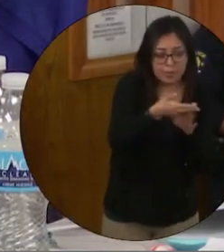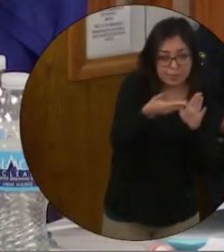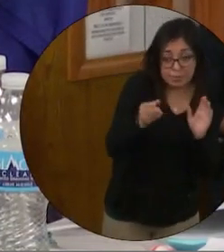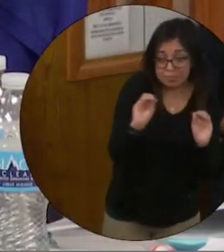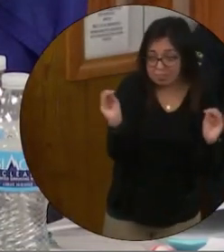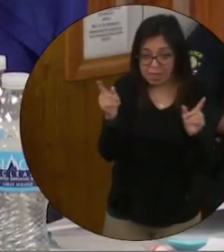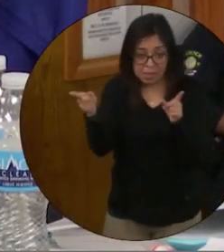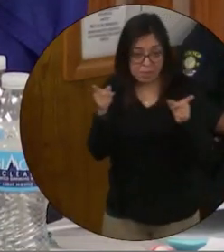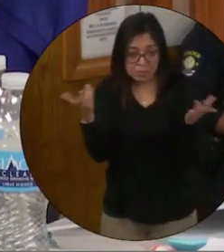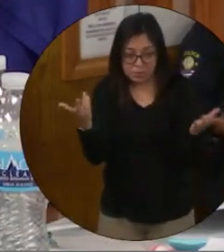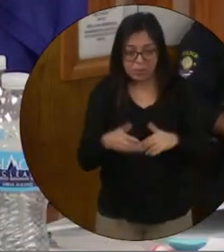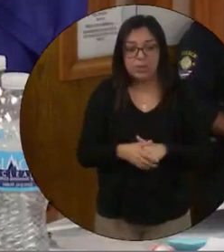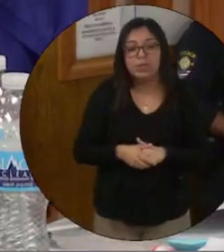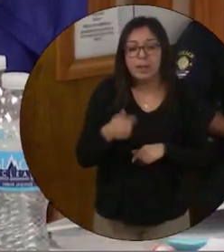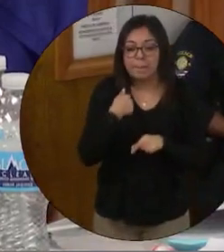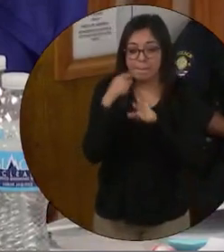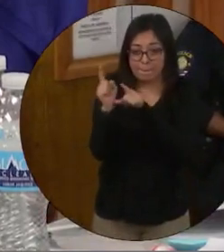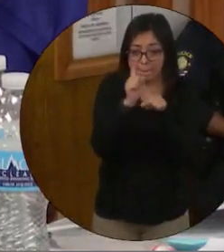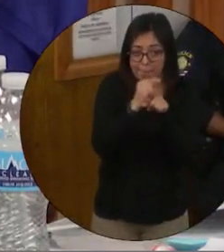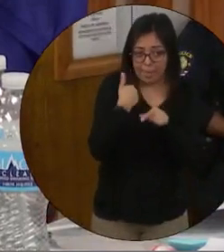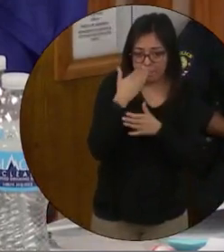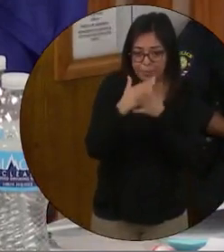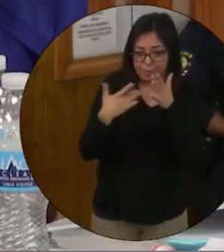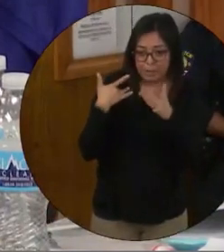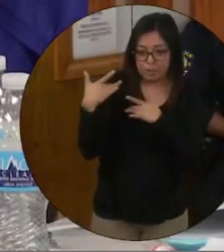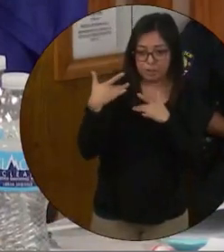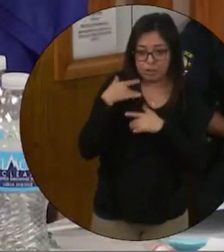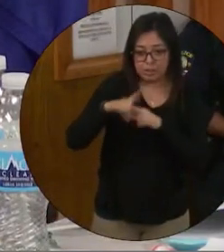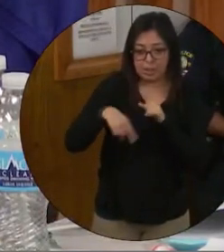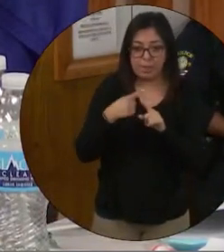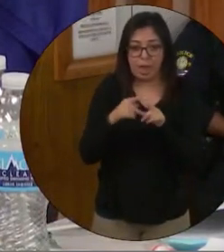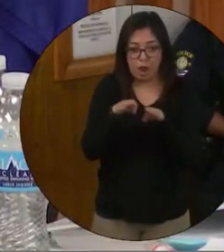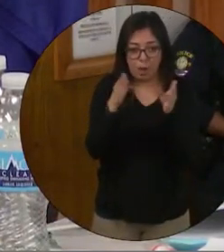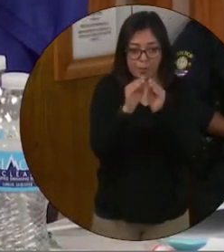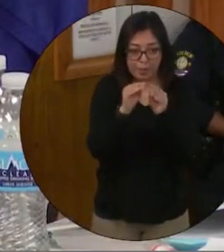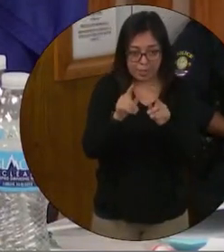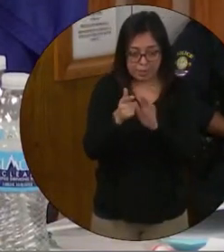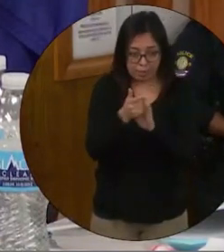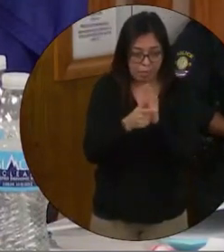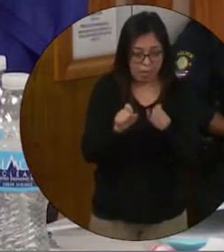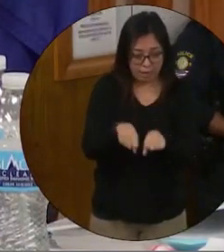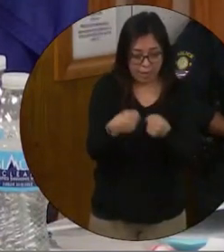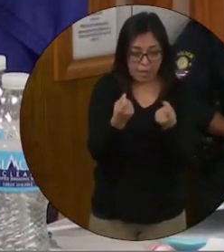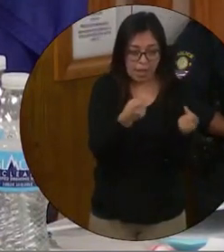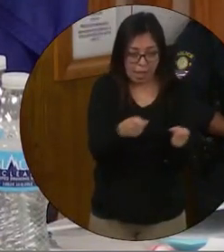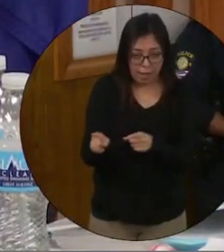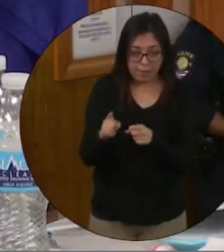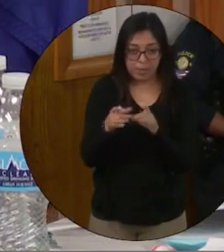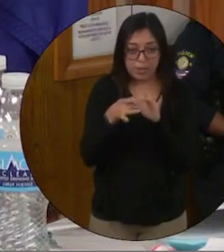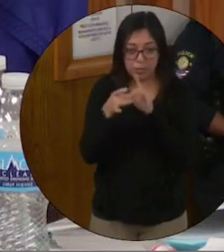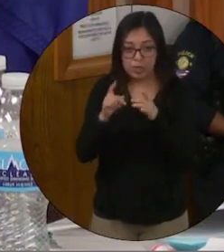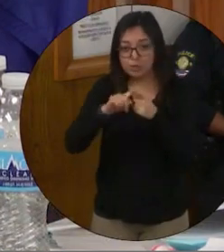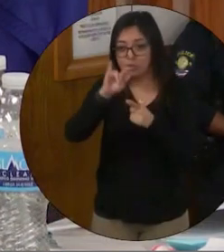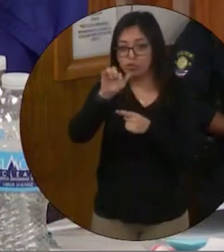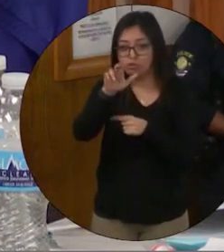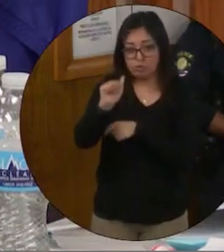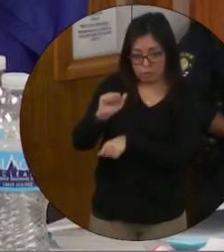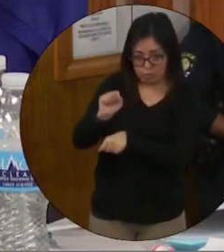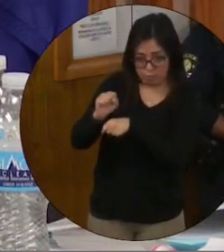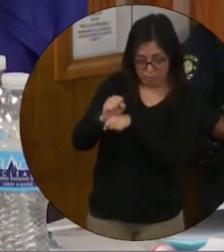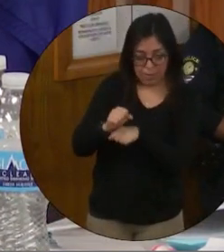was. I also had concerns about open meeting law violations happening regarding Jara's employment. But